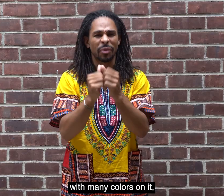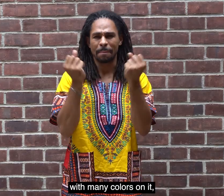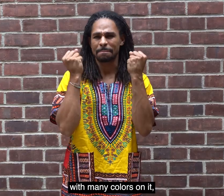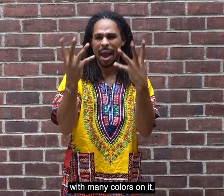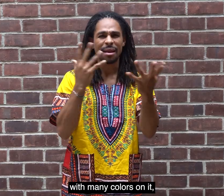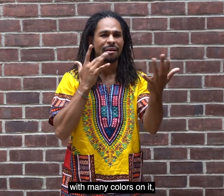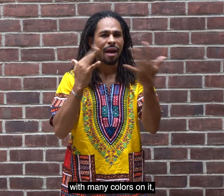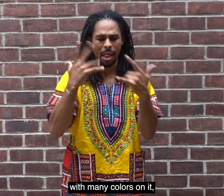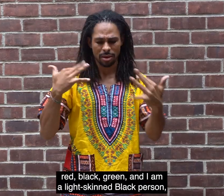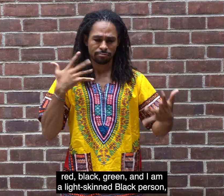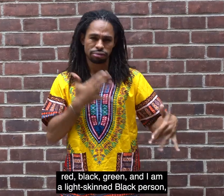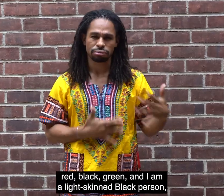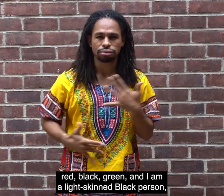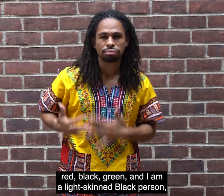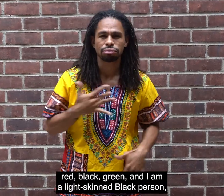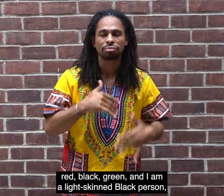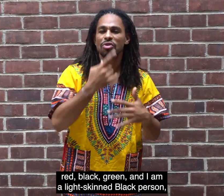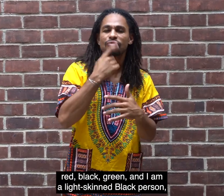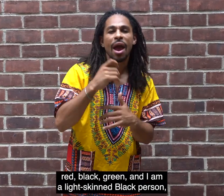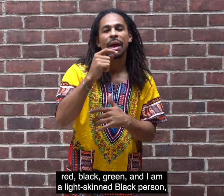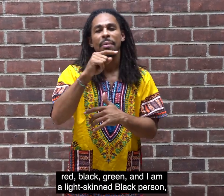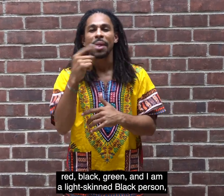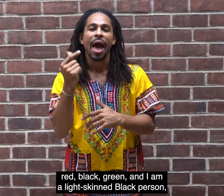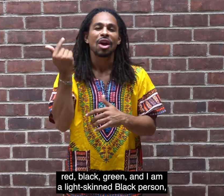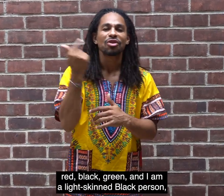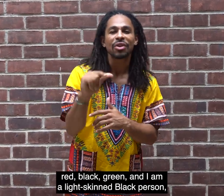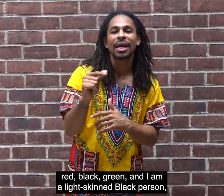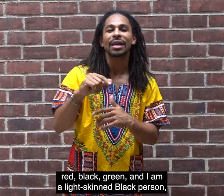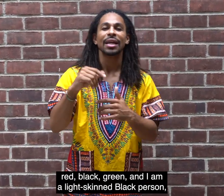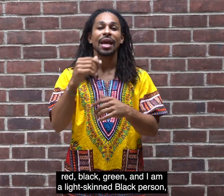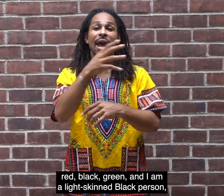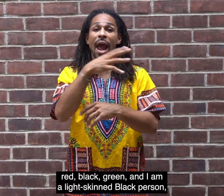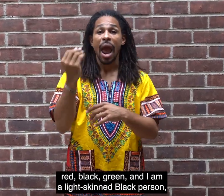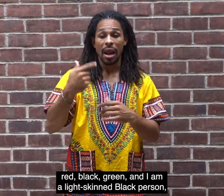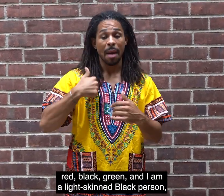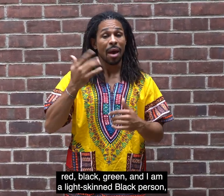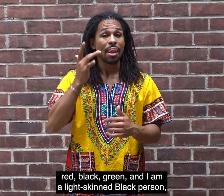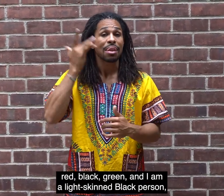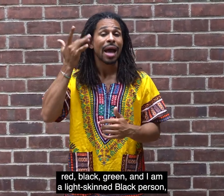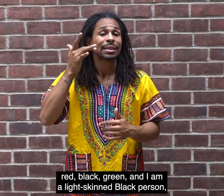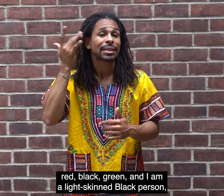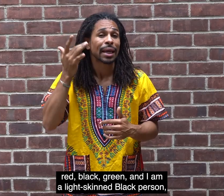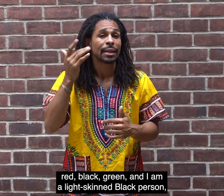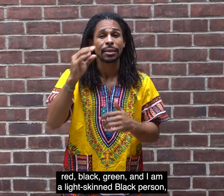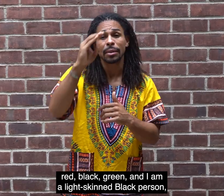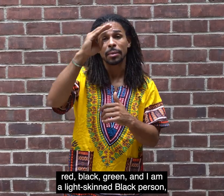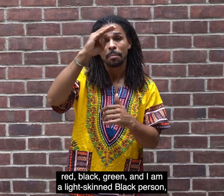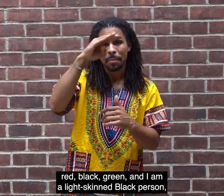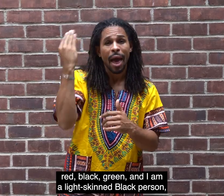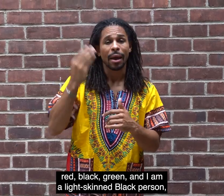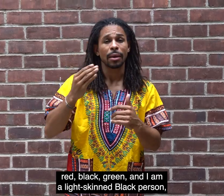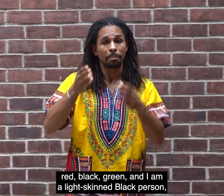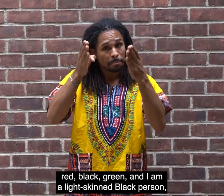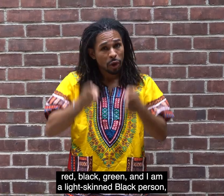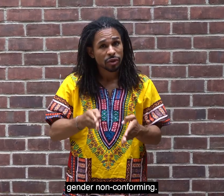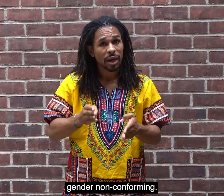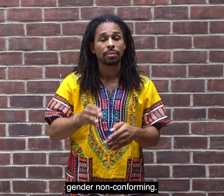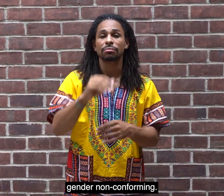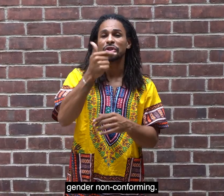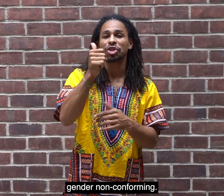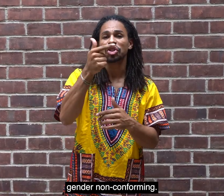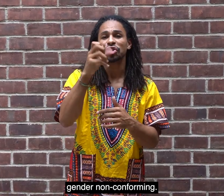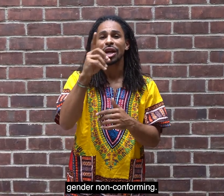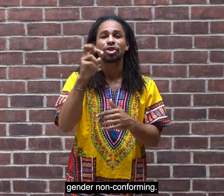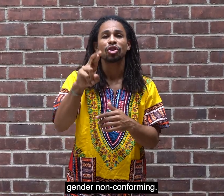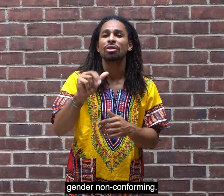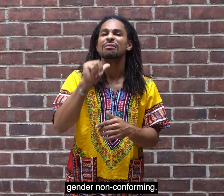with many colors on it, red, black, green, and I am a light-skinned black person,